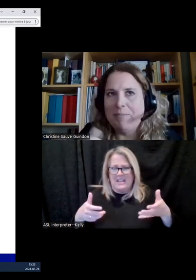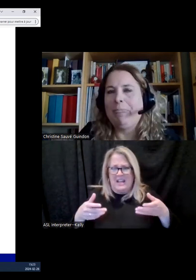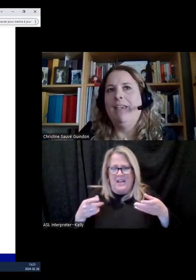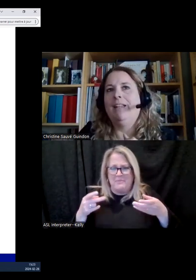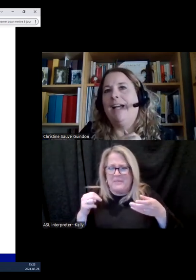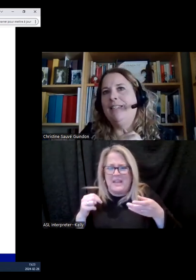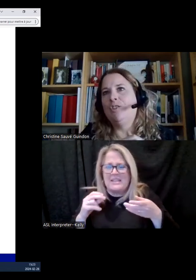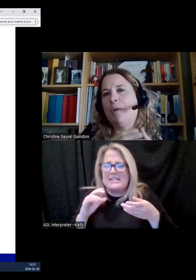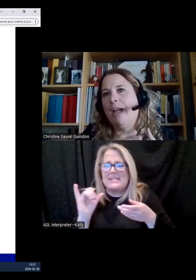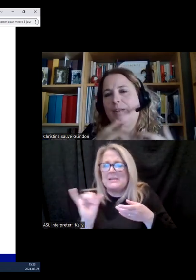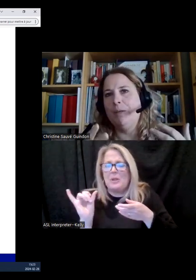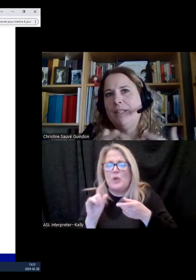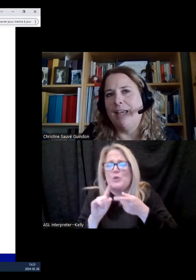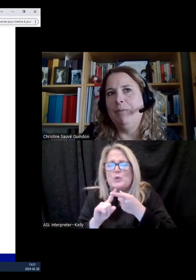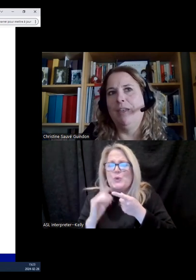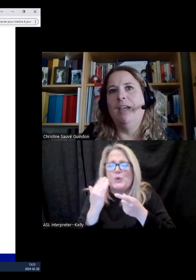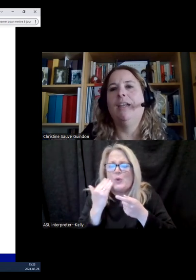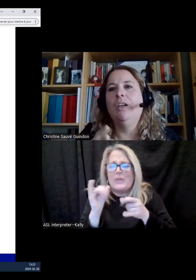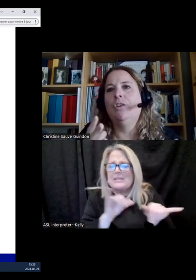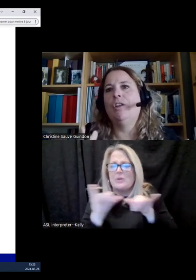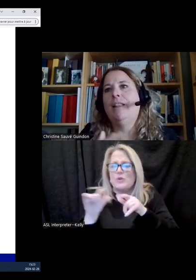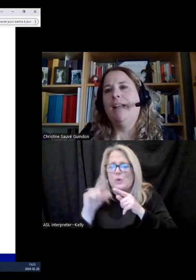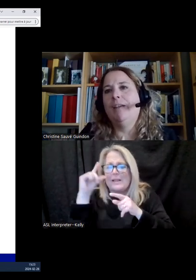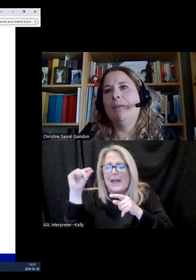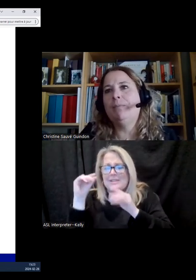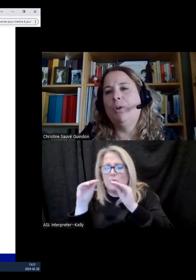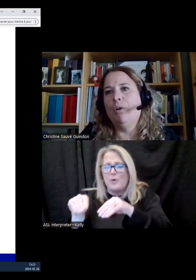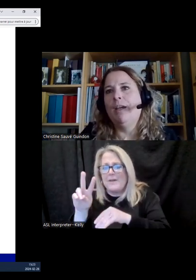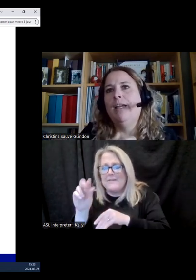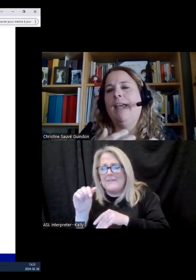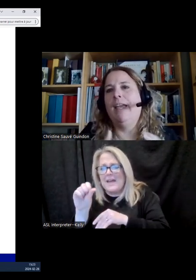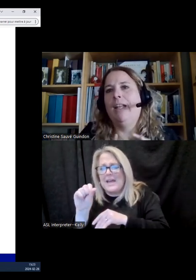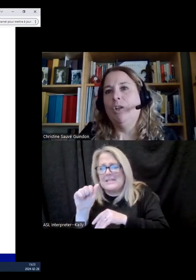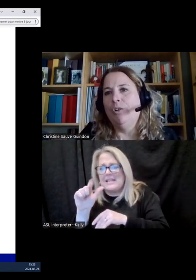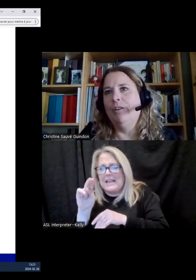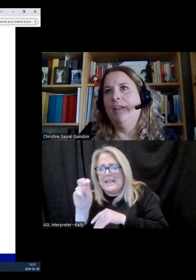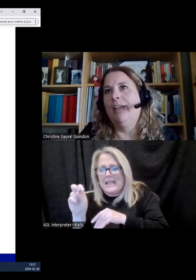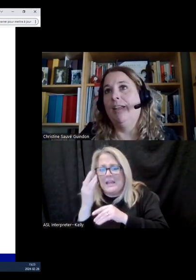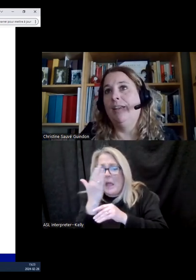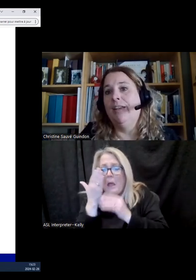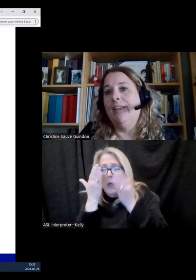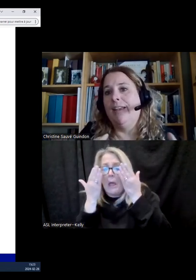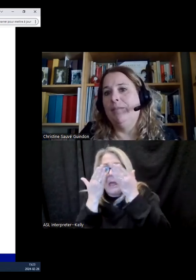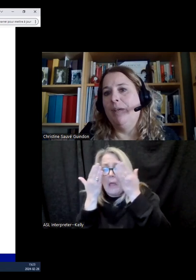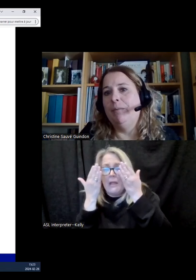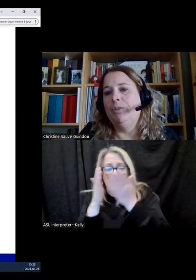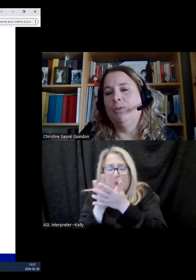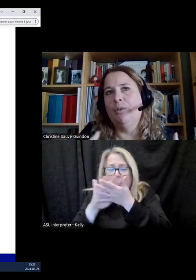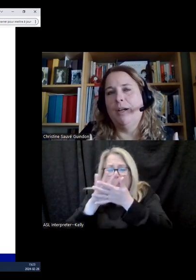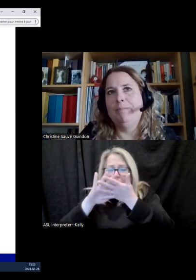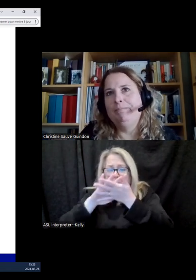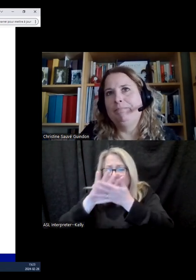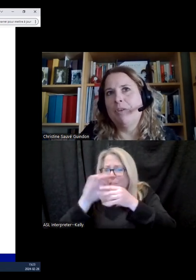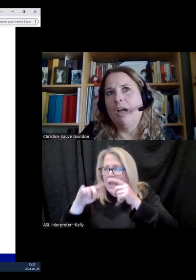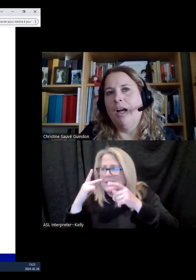his glasses, right? It'd be the same thing. You're not letting him explore and learn and be able to